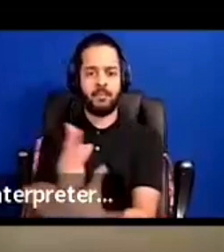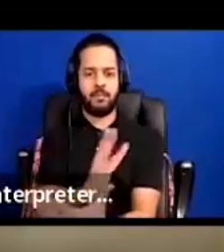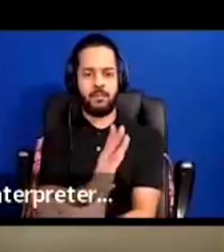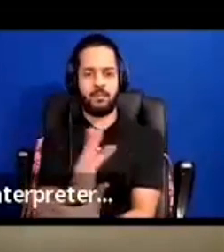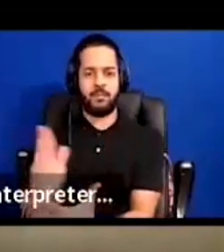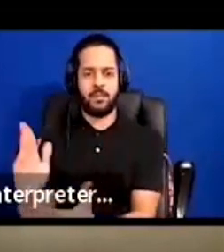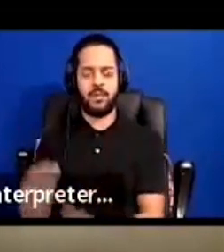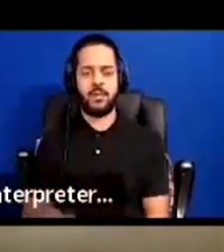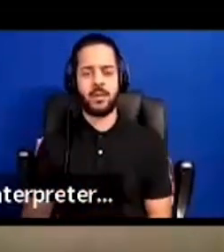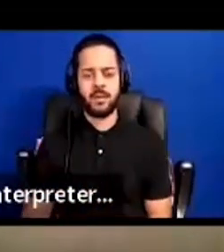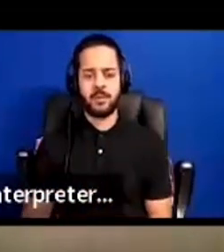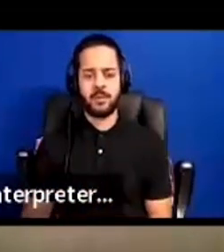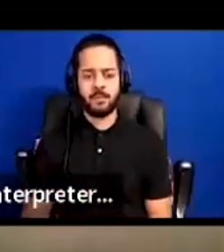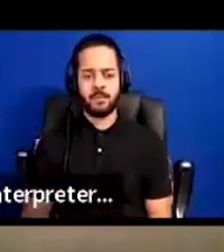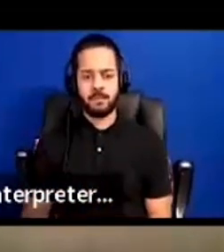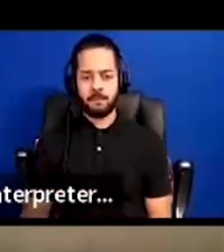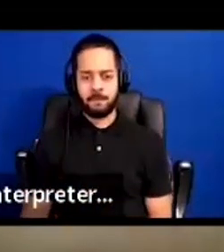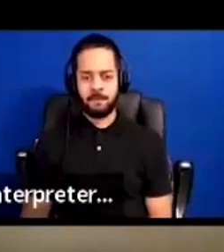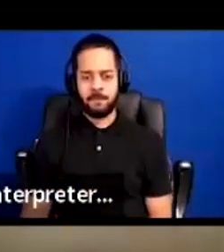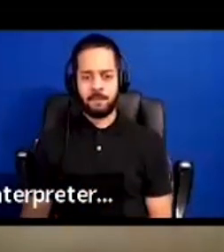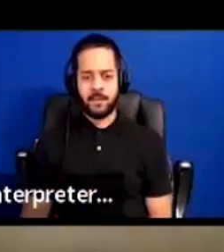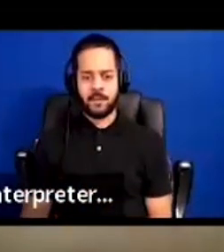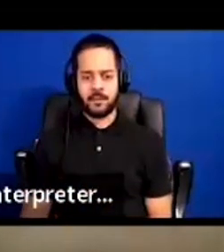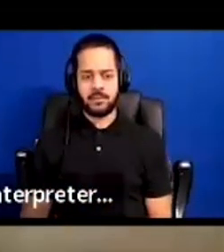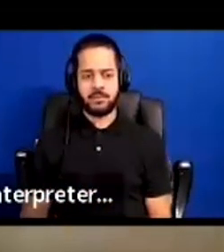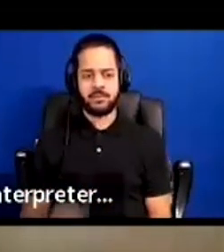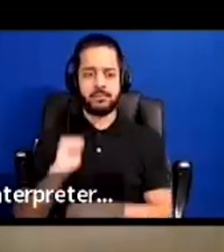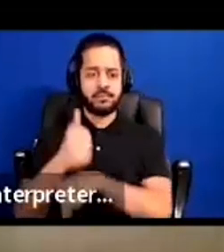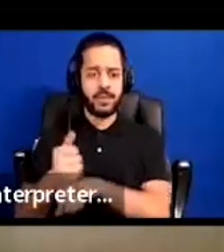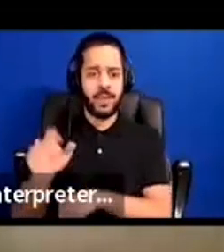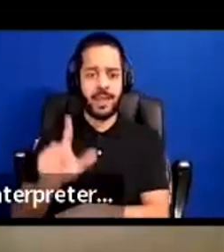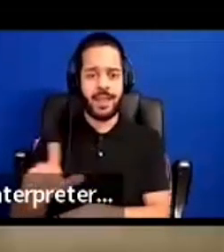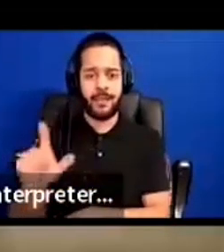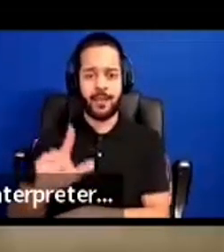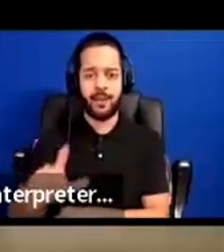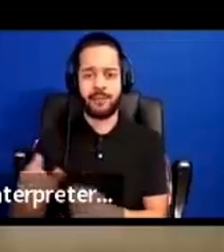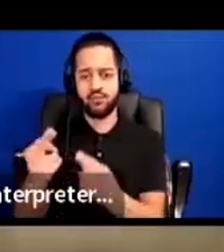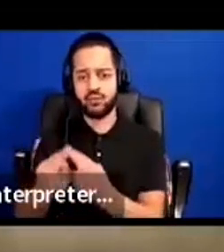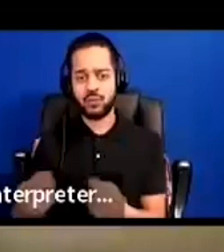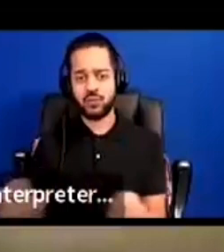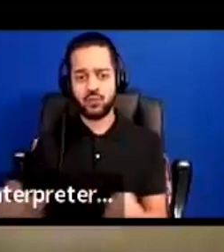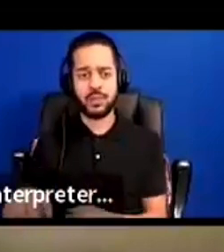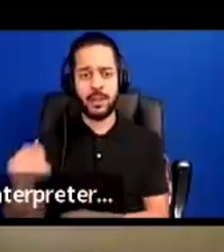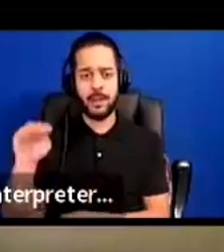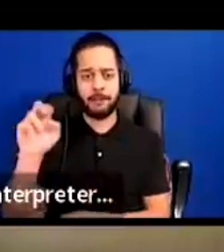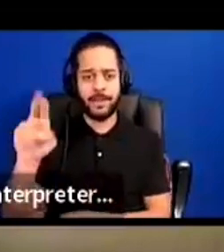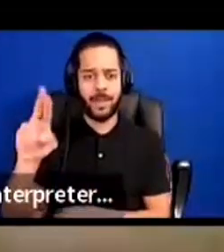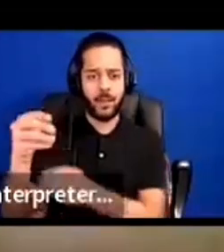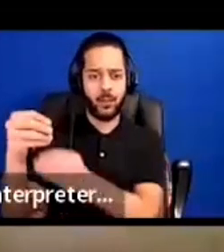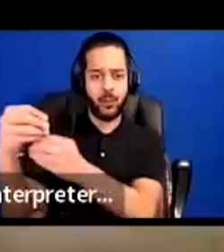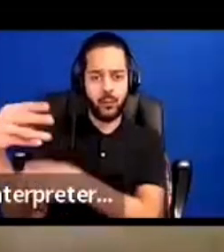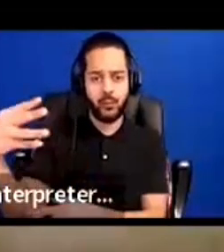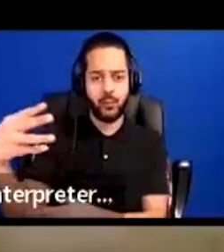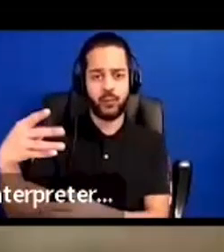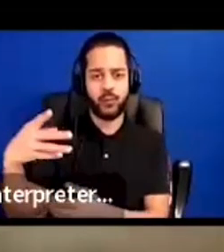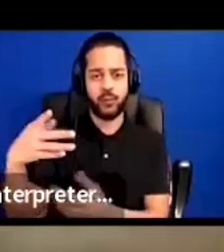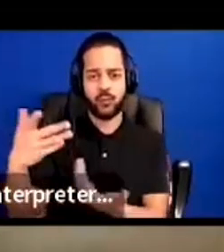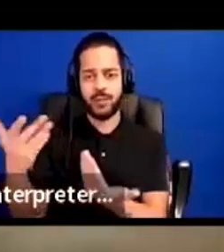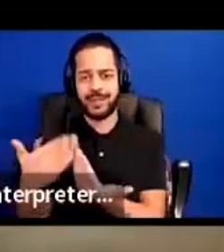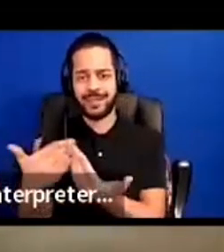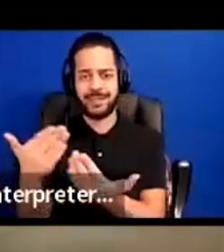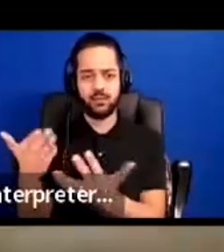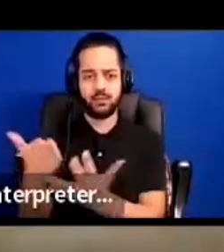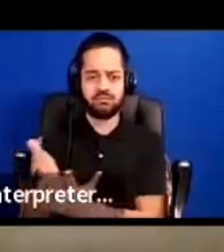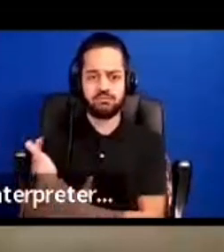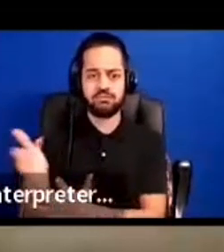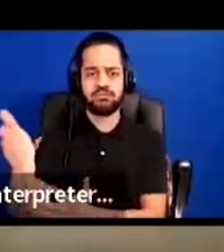So again, that creating of a library of resources, menus, something that is going to be ease of